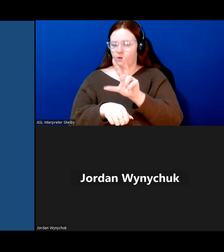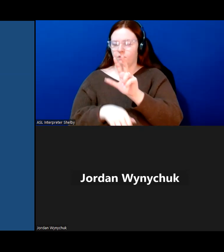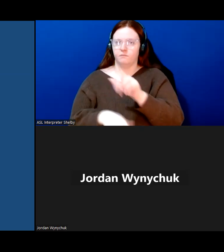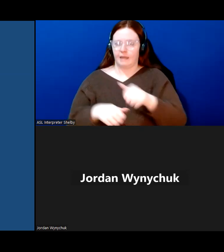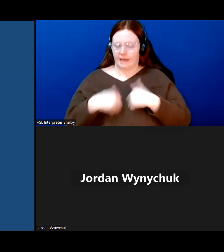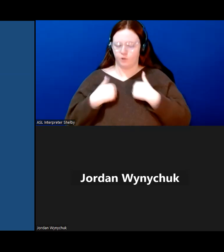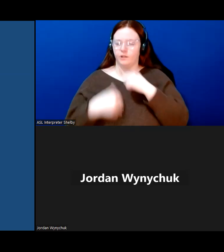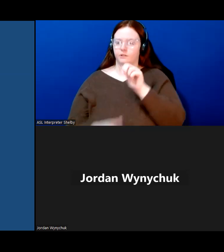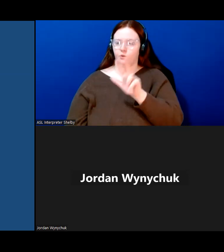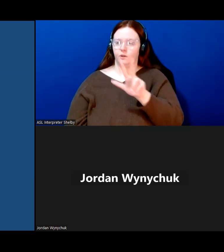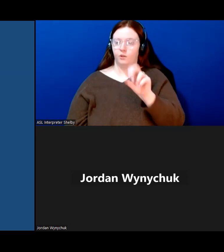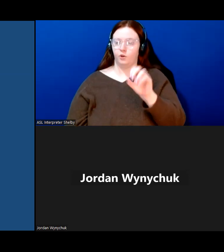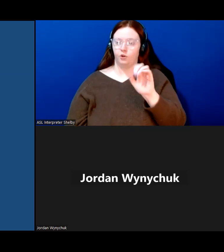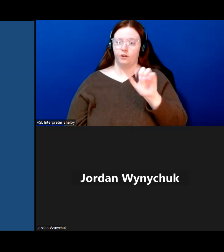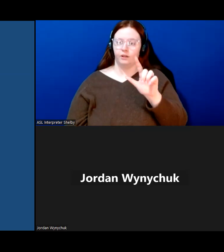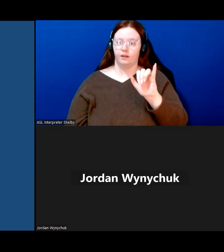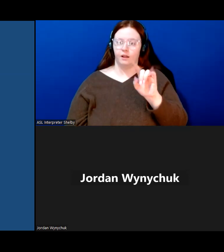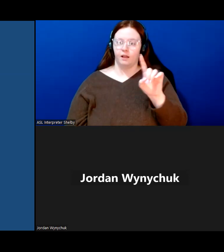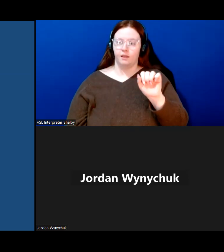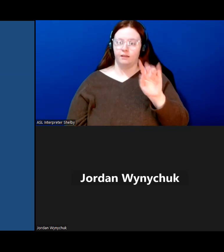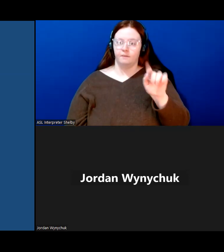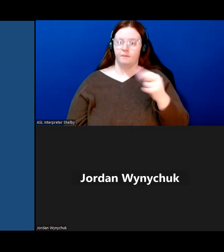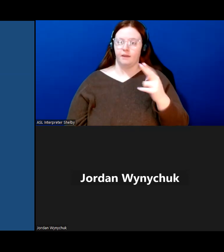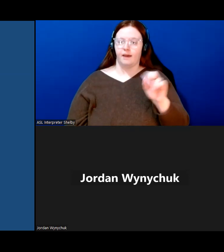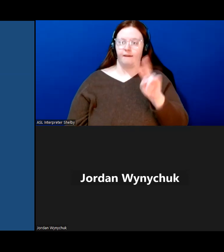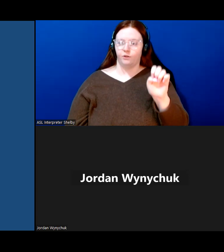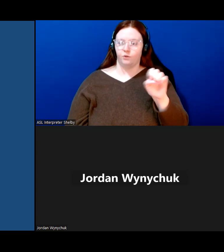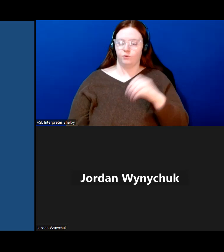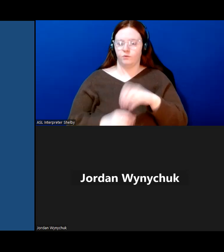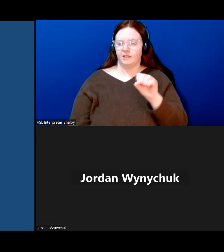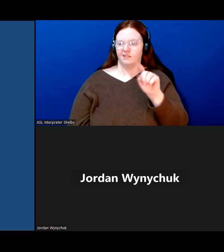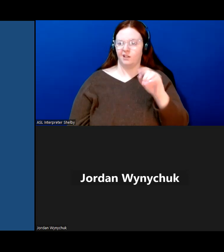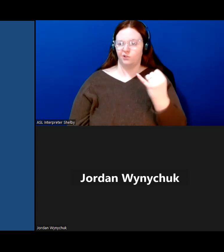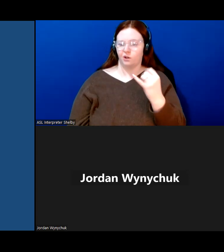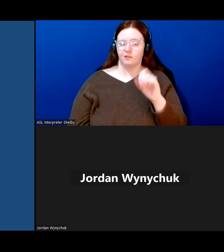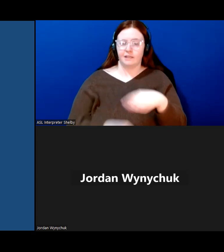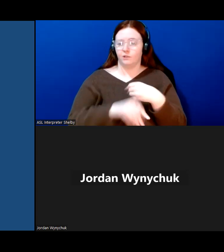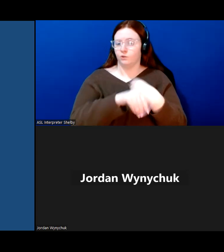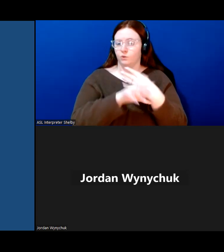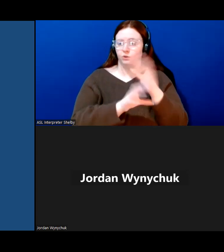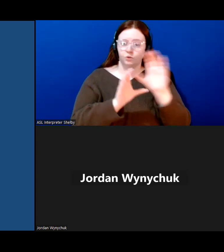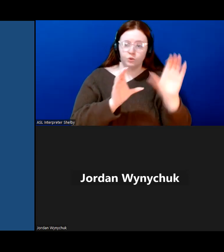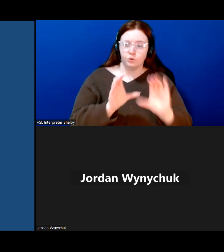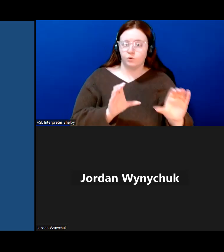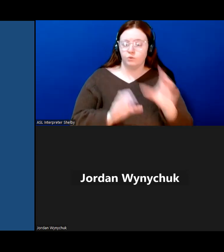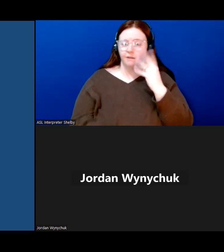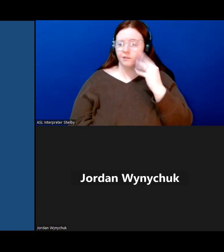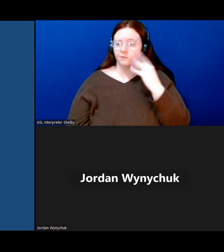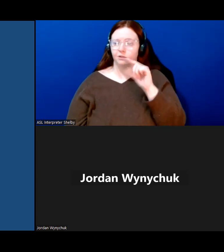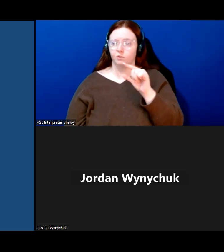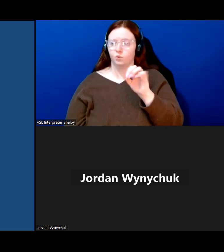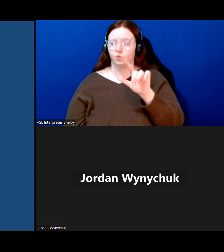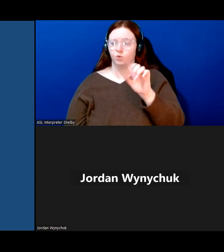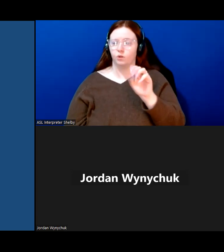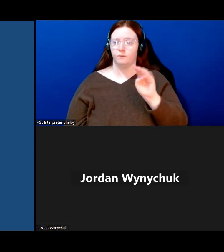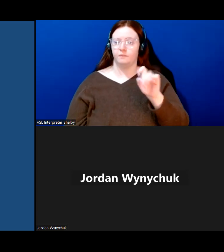St. John's. We can do it via Zoom. I've done it through Google Meets as well. I've also done it